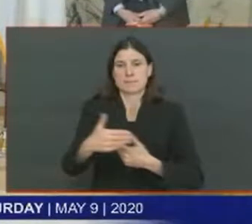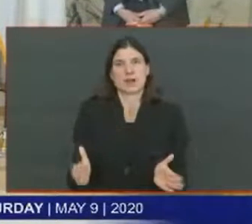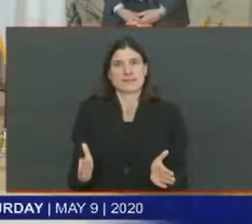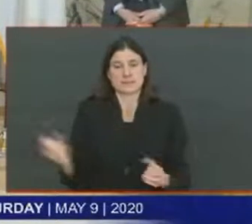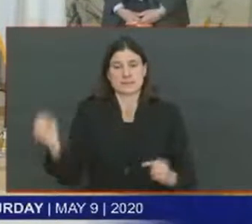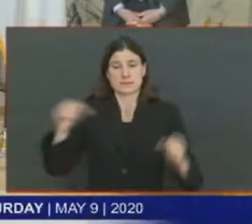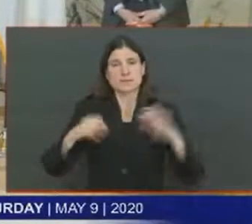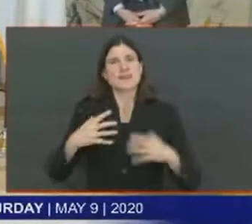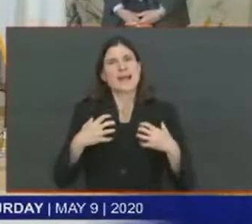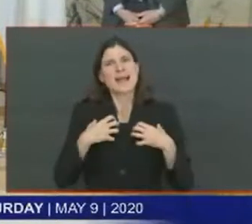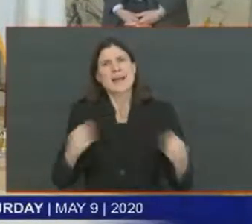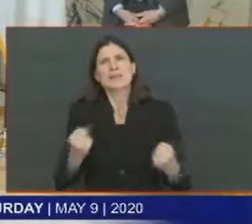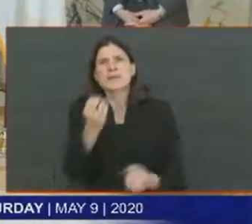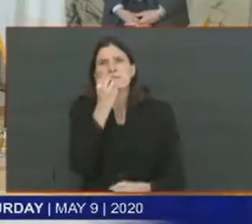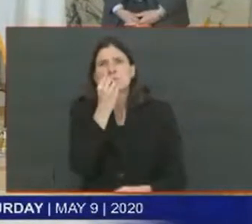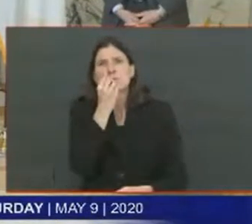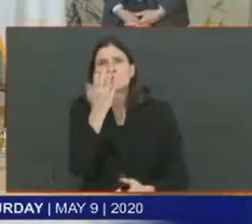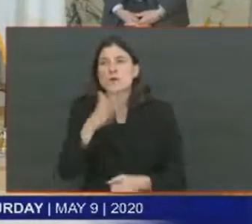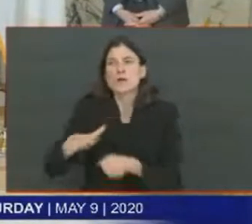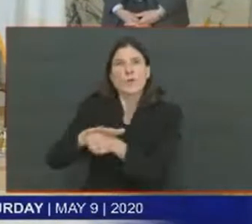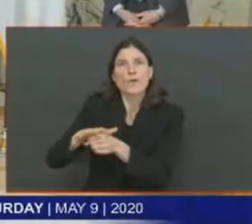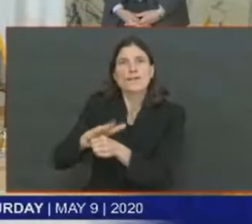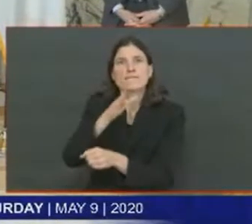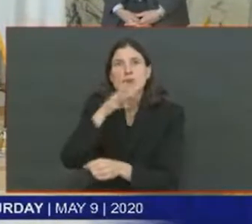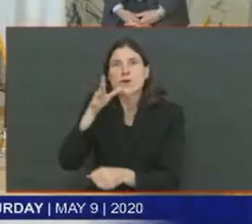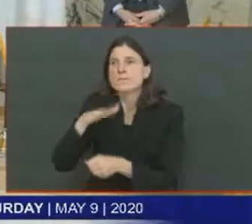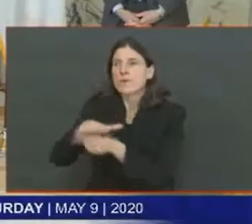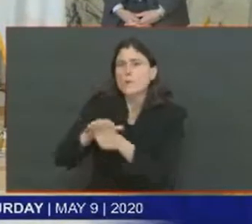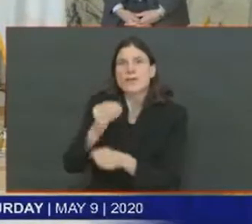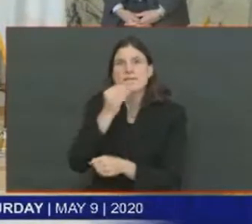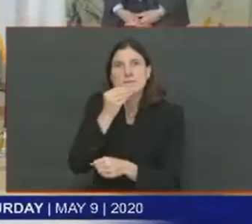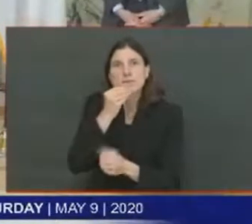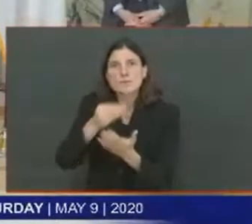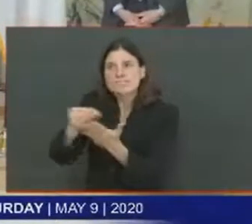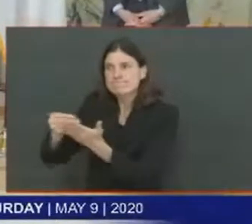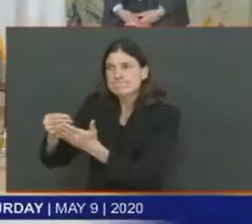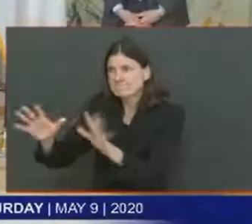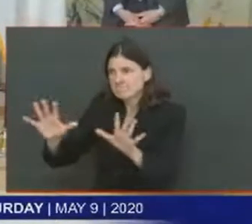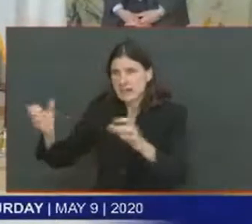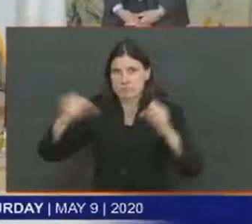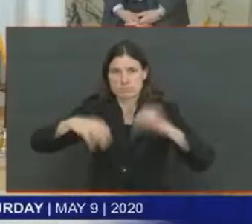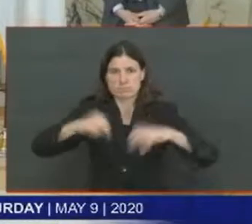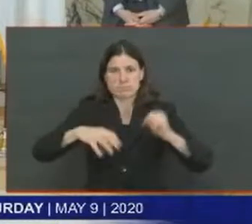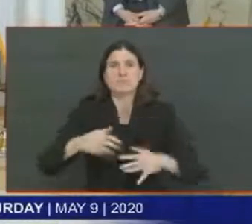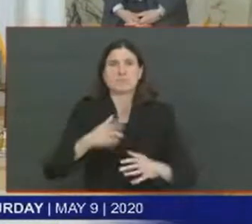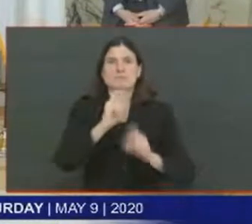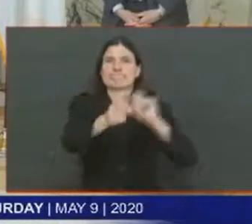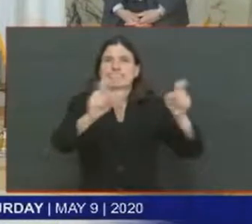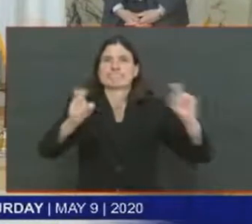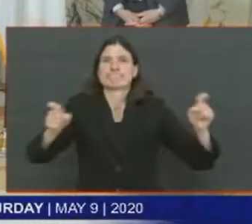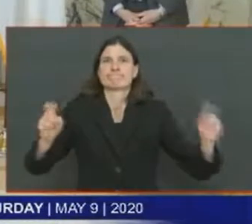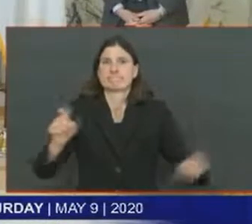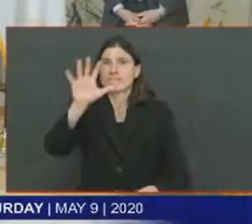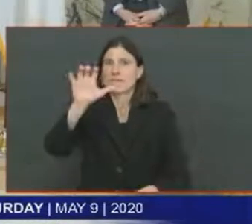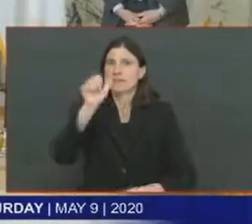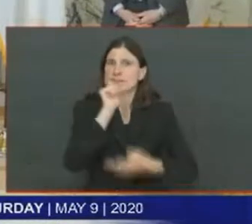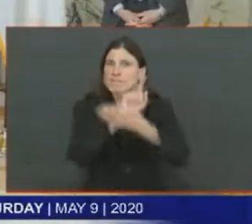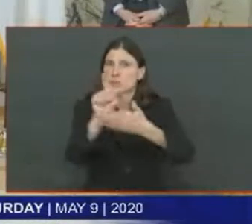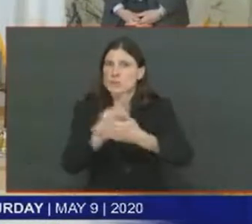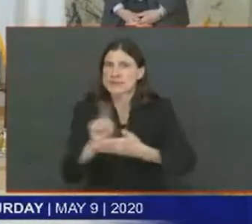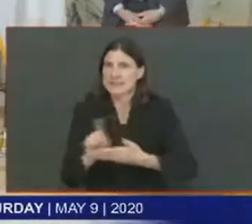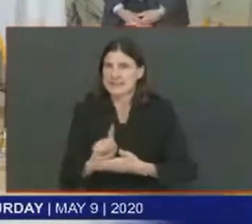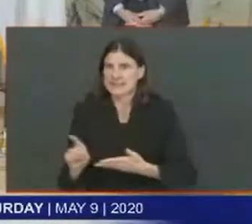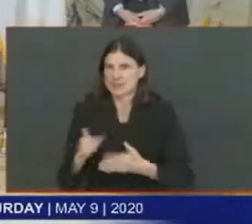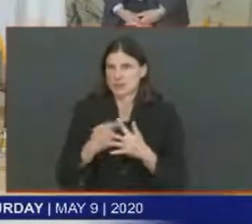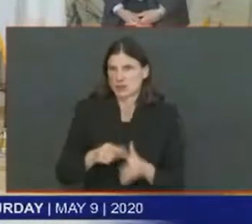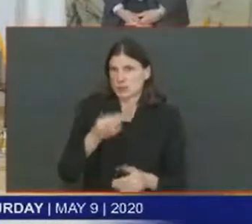food to food insecure families in Rhode Island every single week. And we hope to ramp from